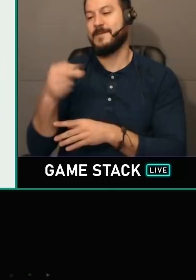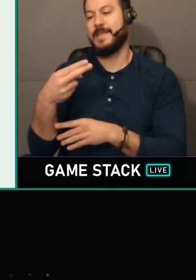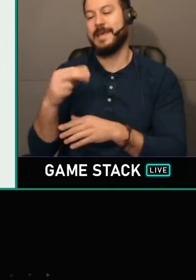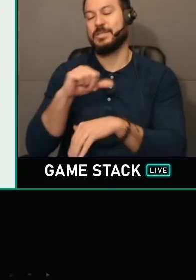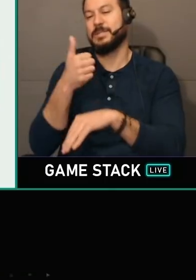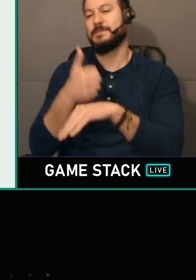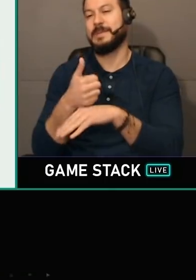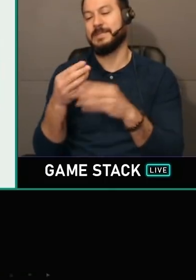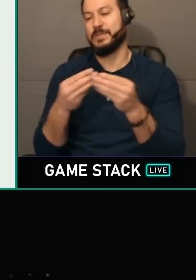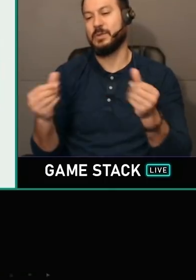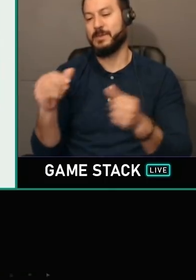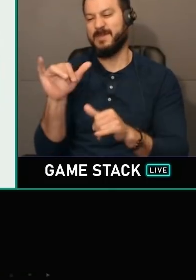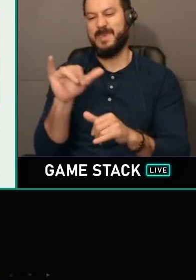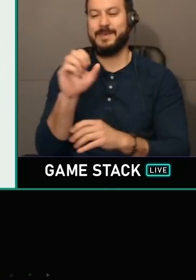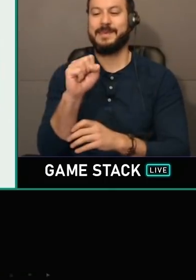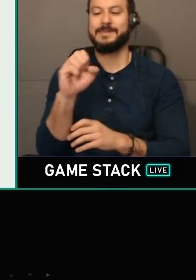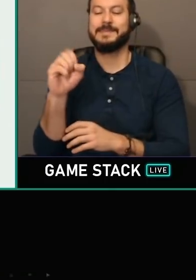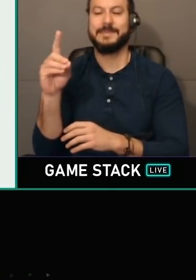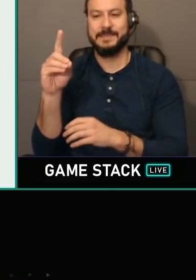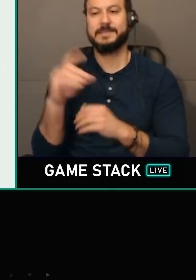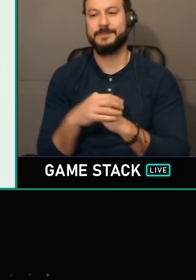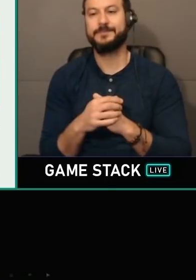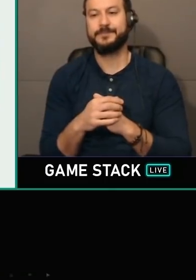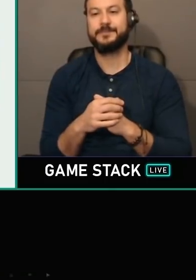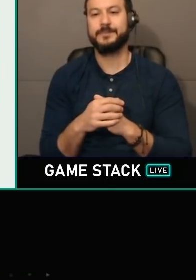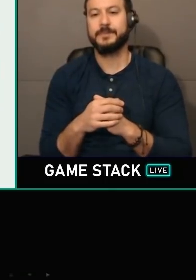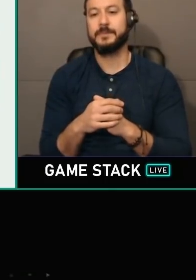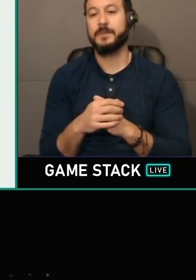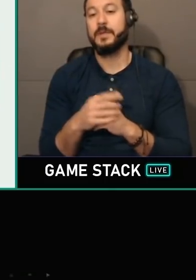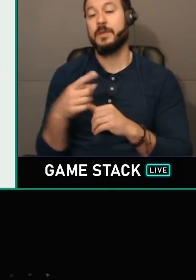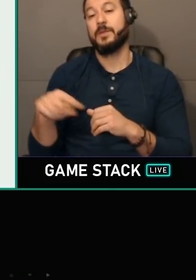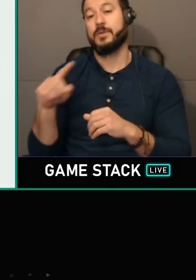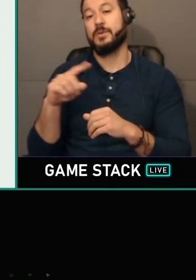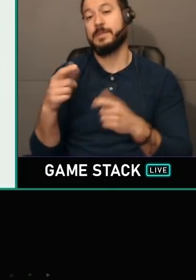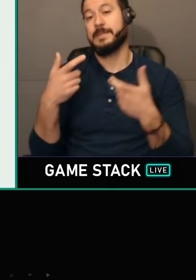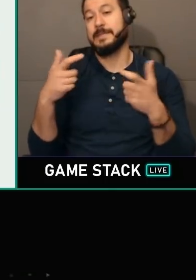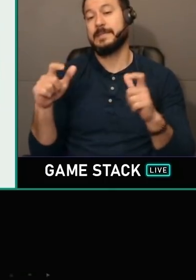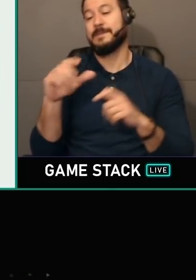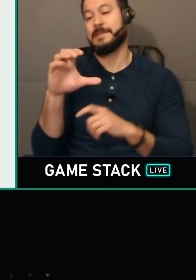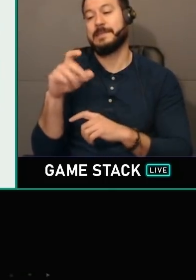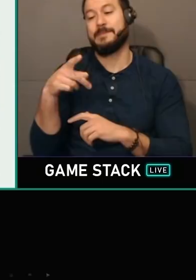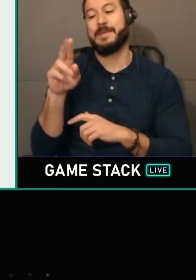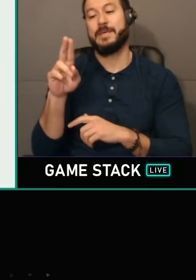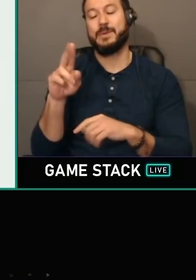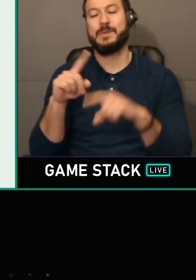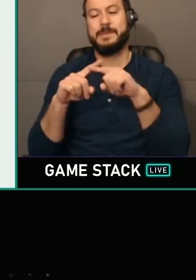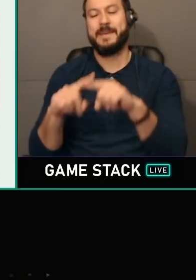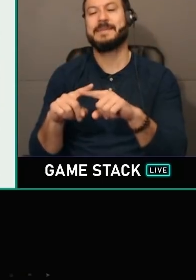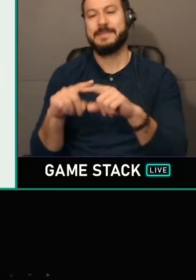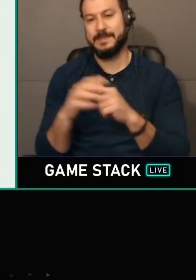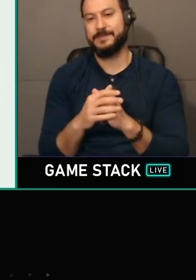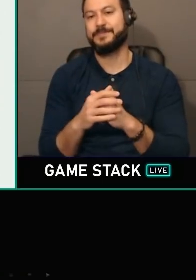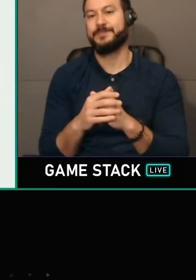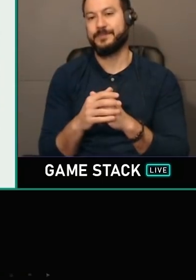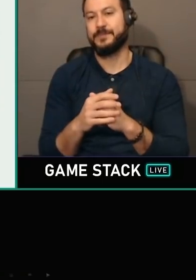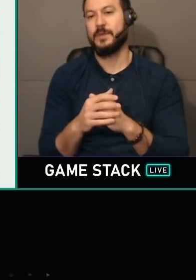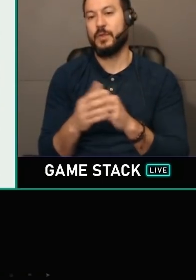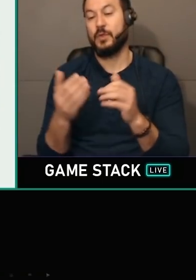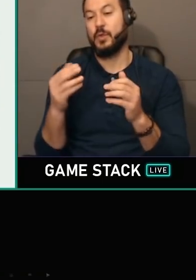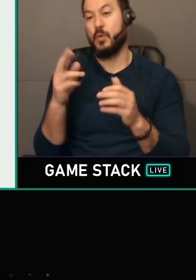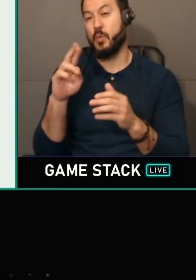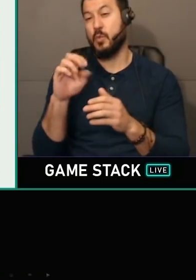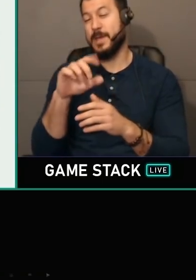as SSDs. Additionally, there's a significant CPU dependency. Issuing the read calls, waiting for